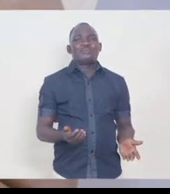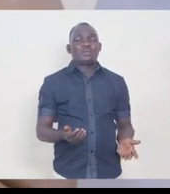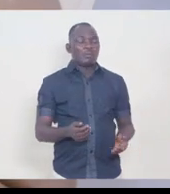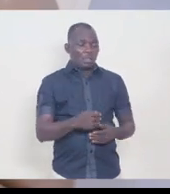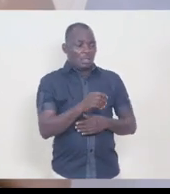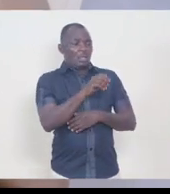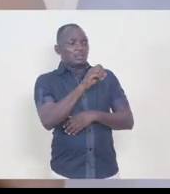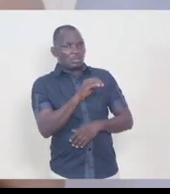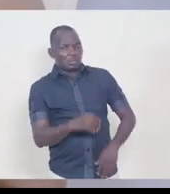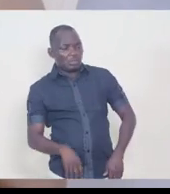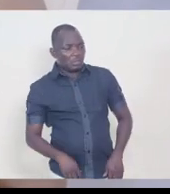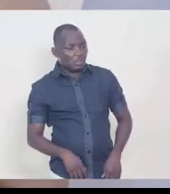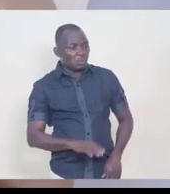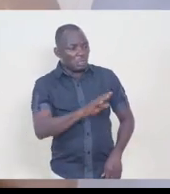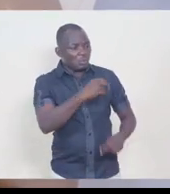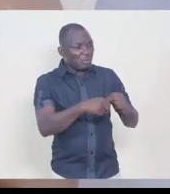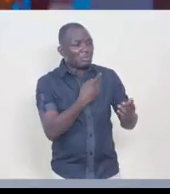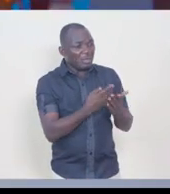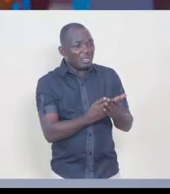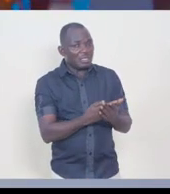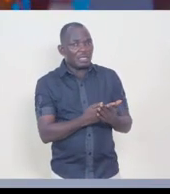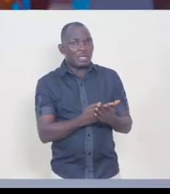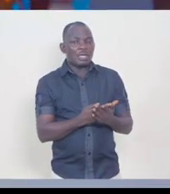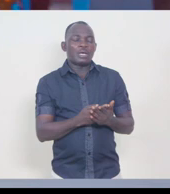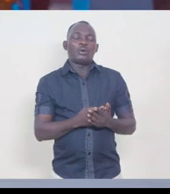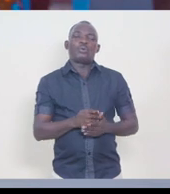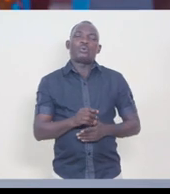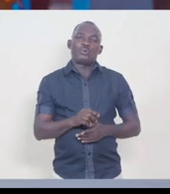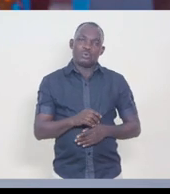So, is money the problem? Look.